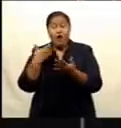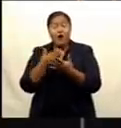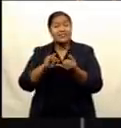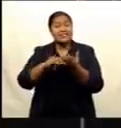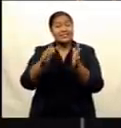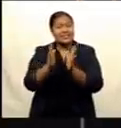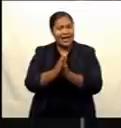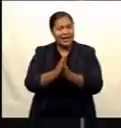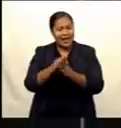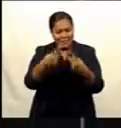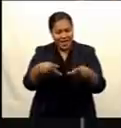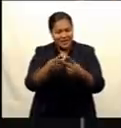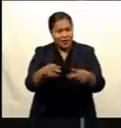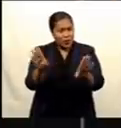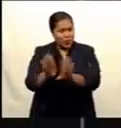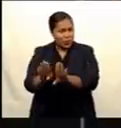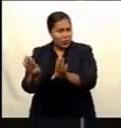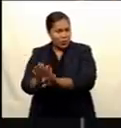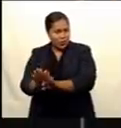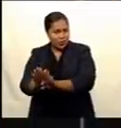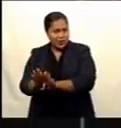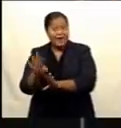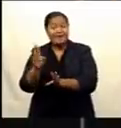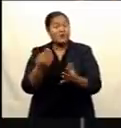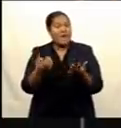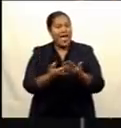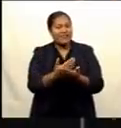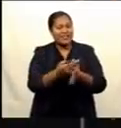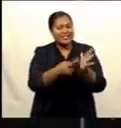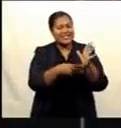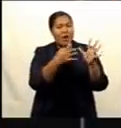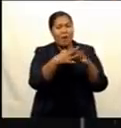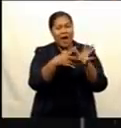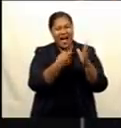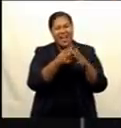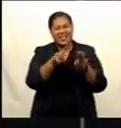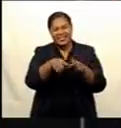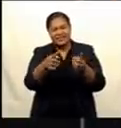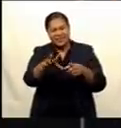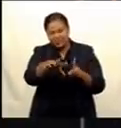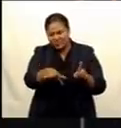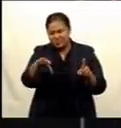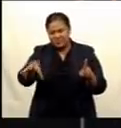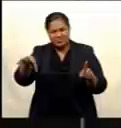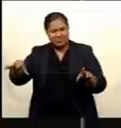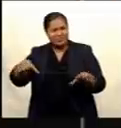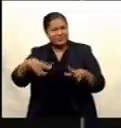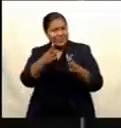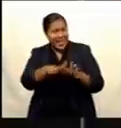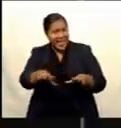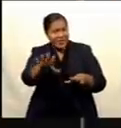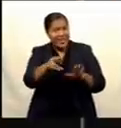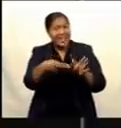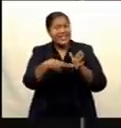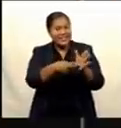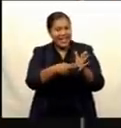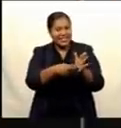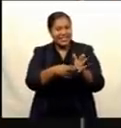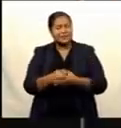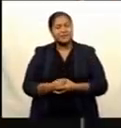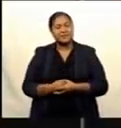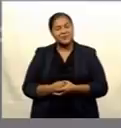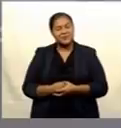been cordoned off include the entrance into Nawaka Road, Korodiri, Nawaichikuma, Nawaka Tramline and Ngina Settlement. Felipe